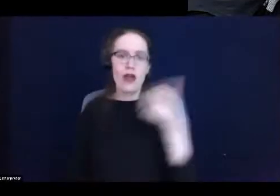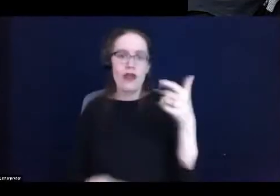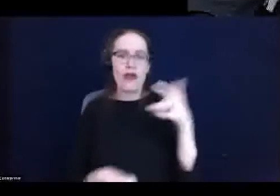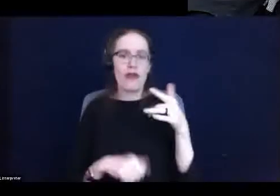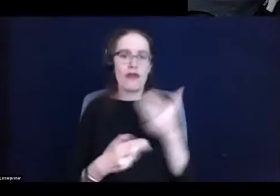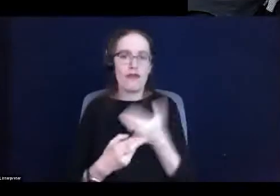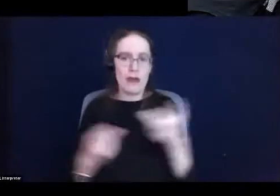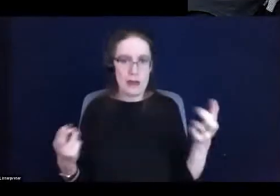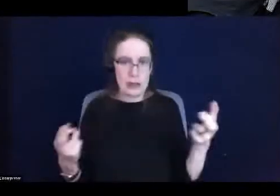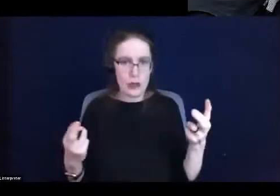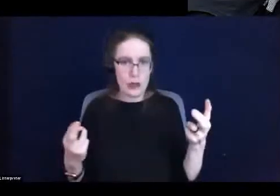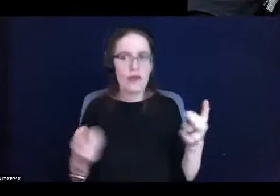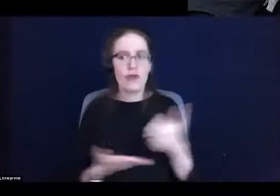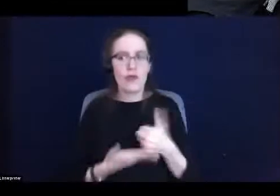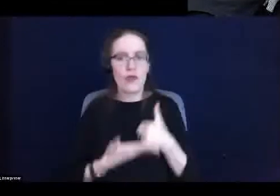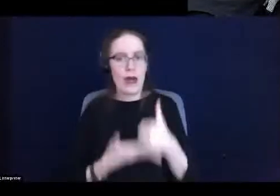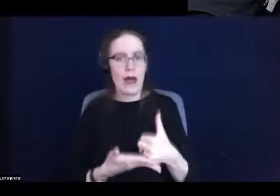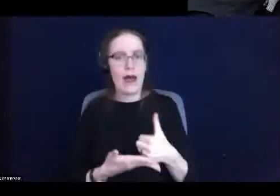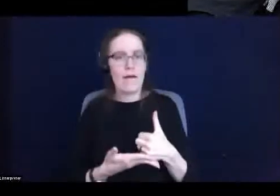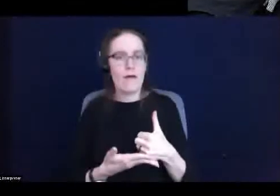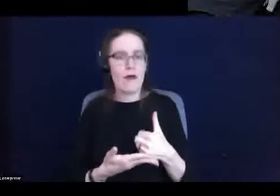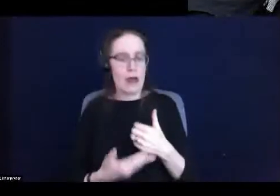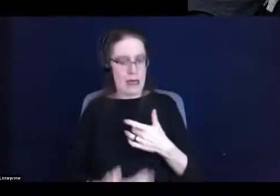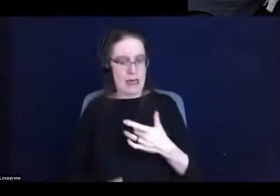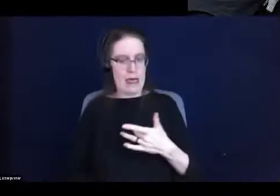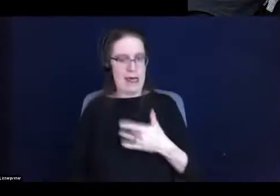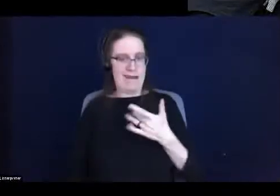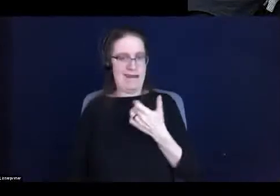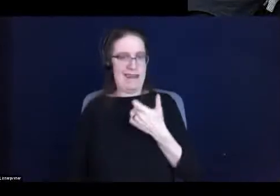is helpful when it comes to emotional safety planning.